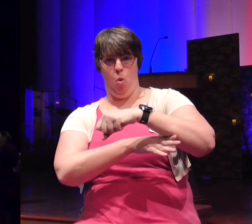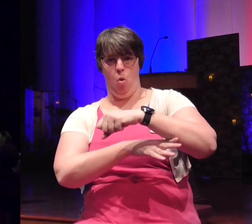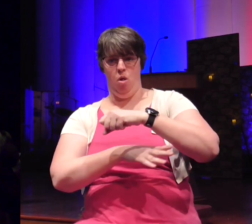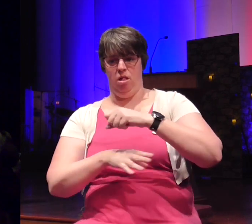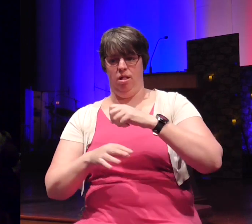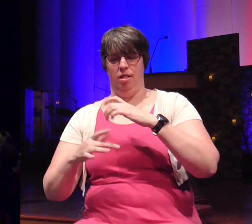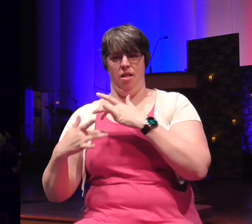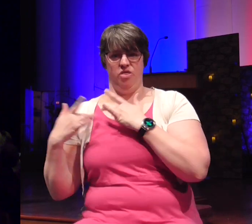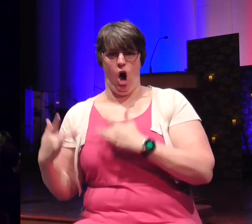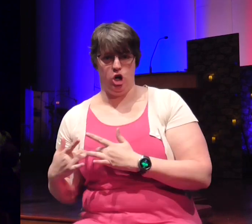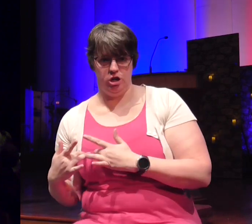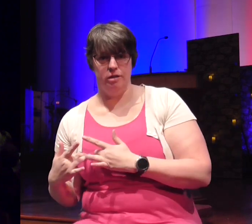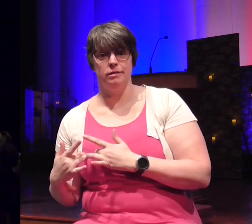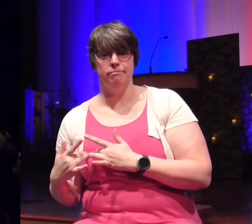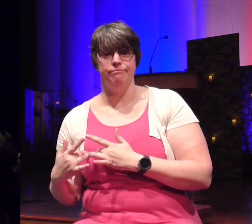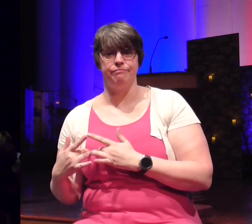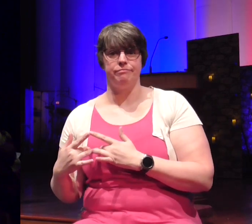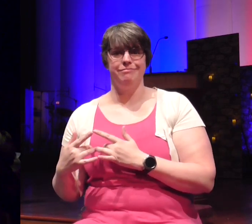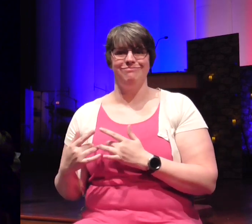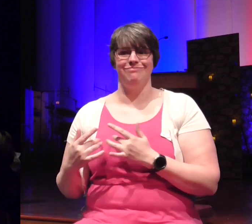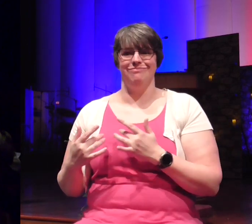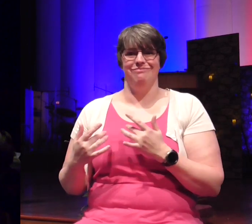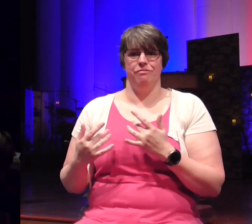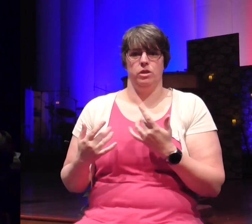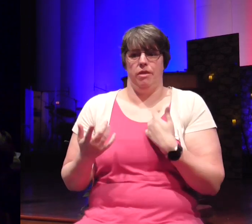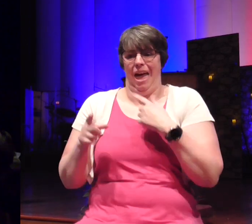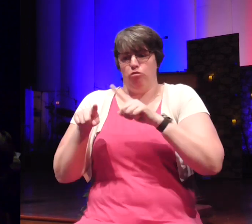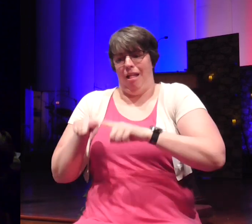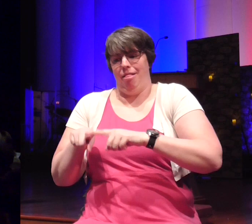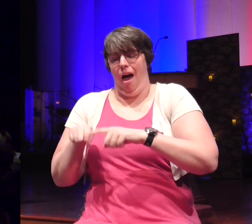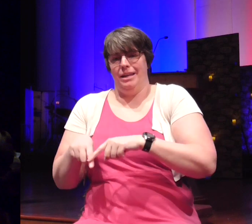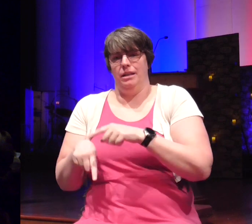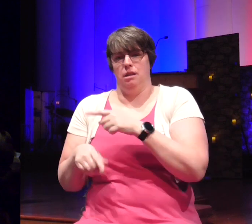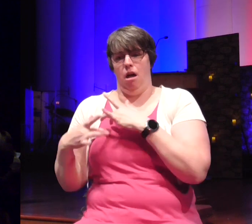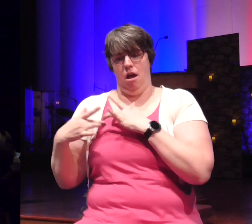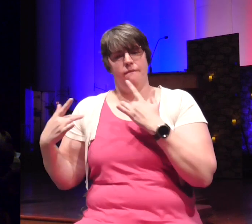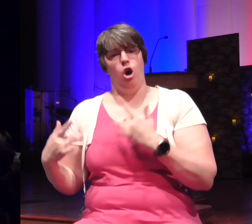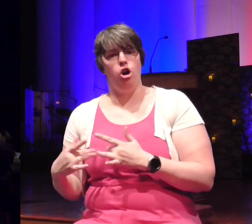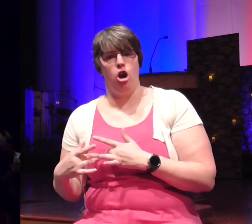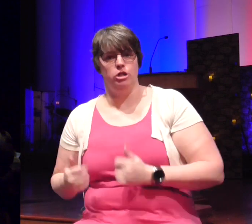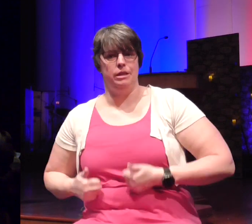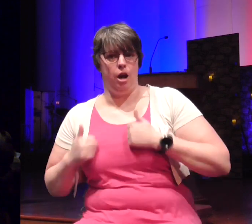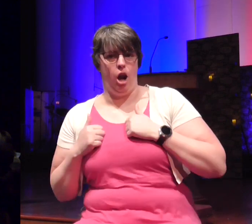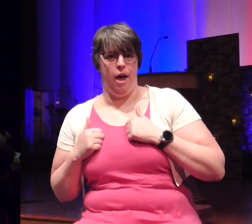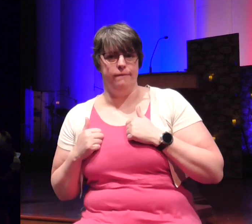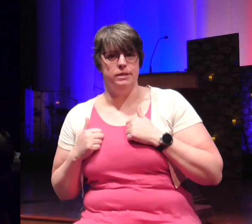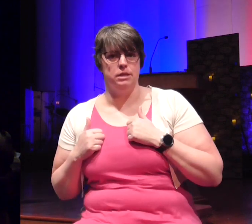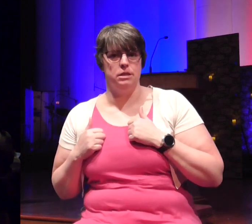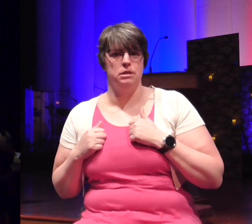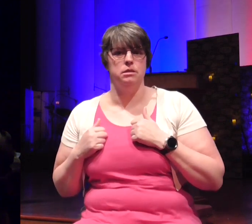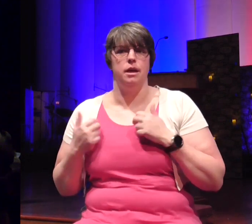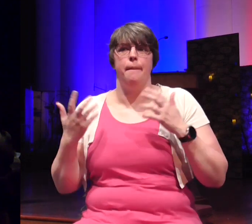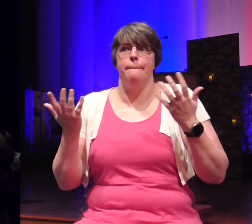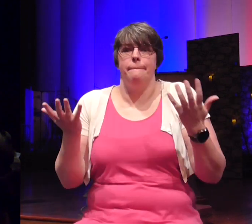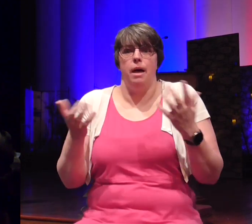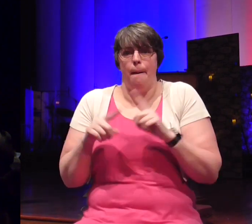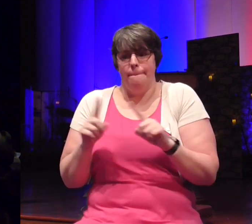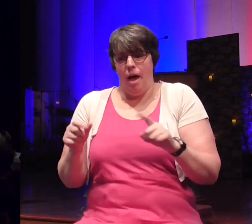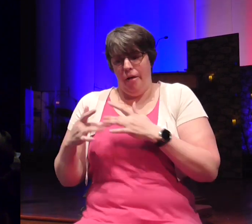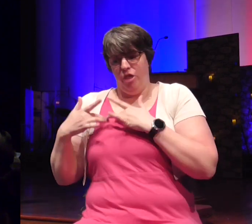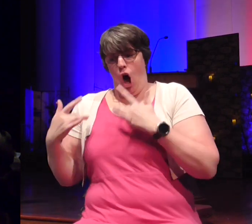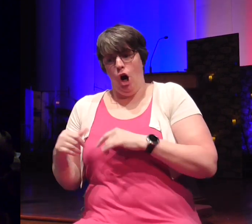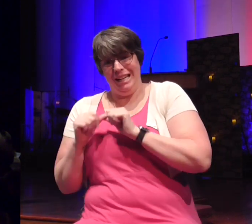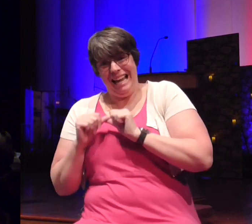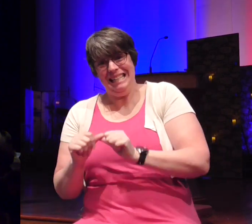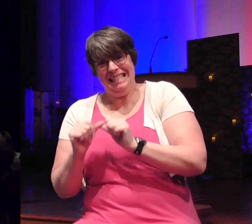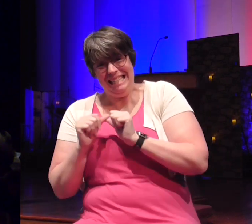of the heart, the guidance of the Spirit, or even the reliance upon heart in our life. Yet nonetheless, the heart continues